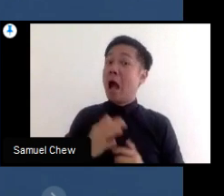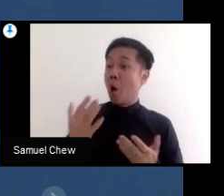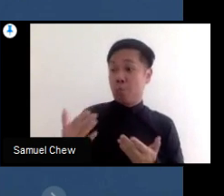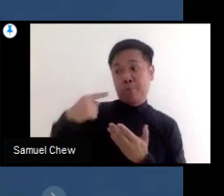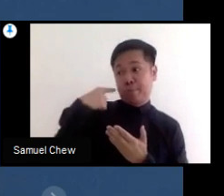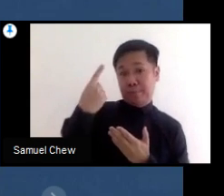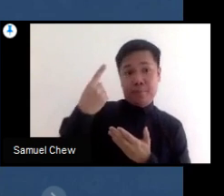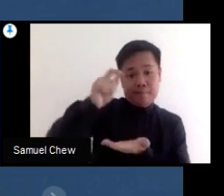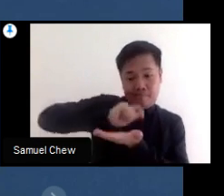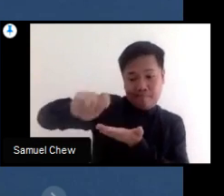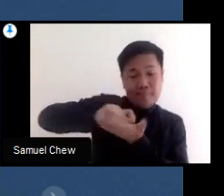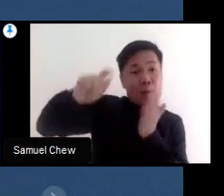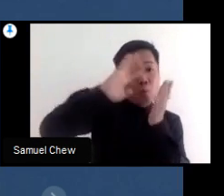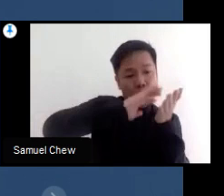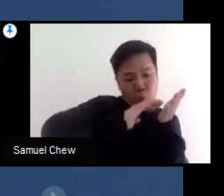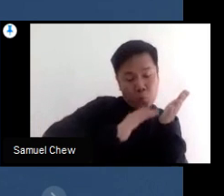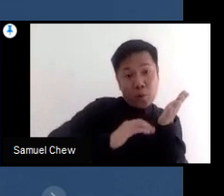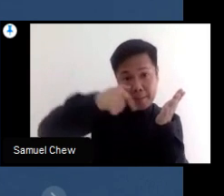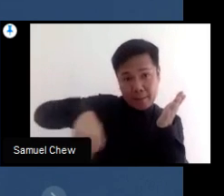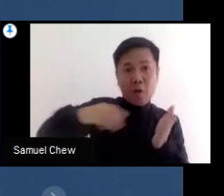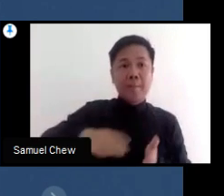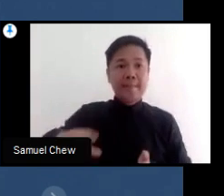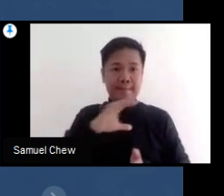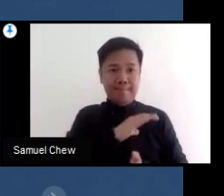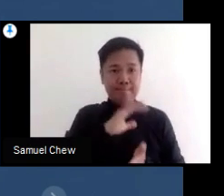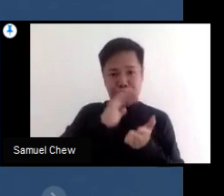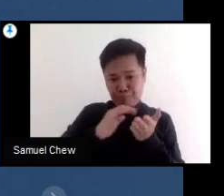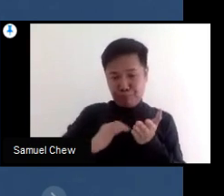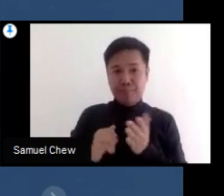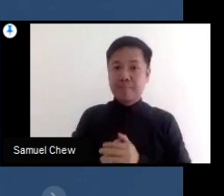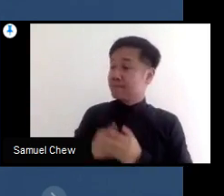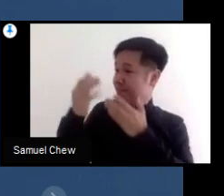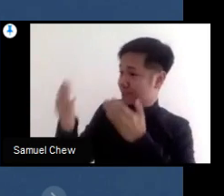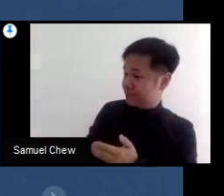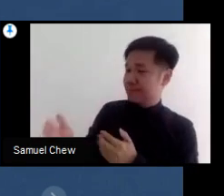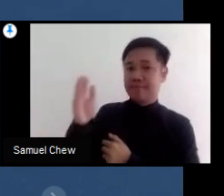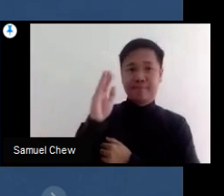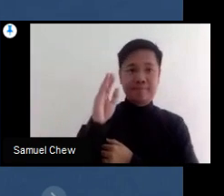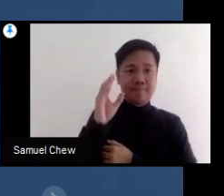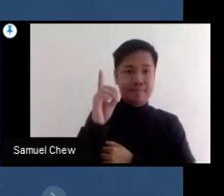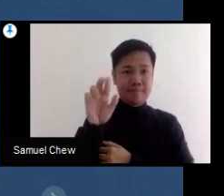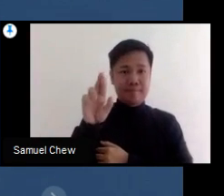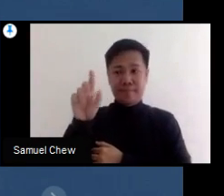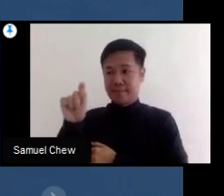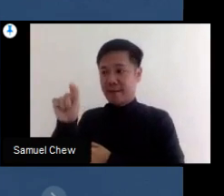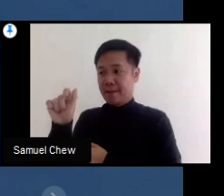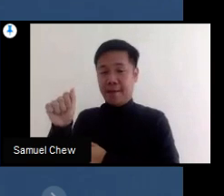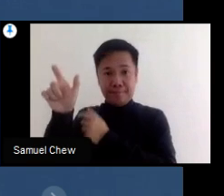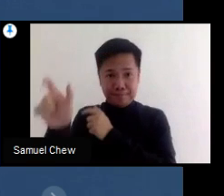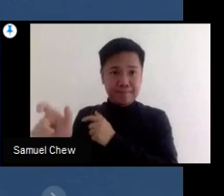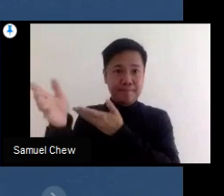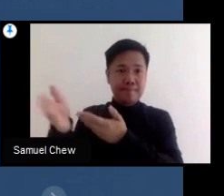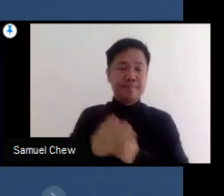the draft report of this committee. Mr. Tata, you have the floor. Thank you very much, Madam Chair, and thank you very much to